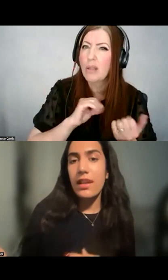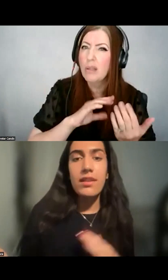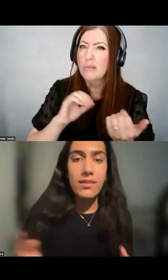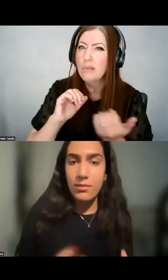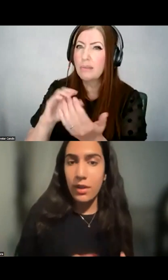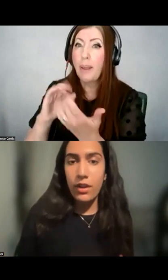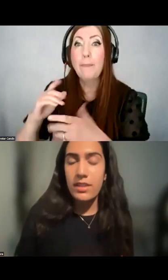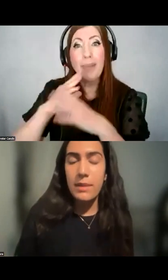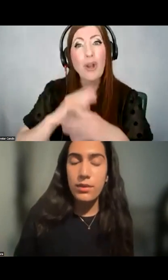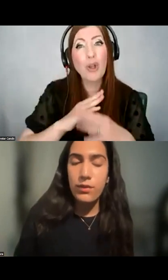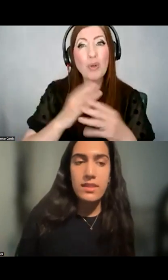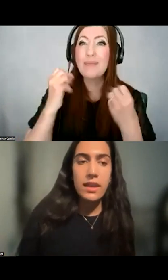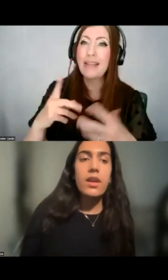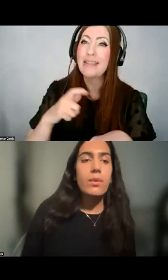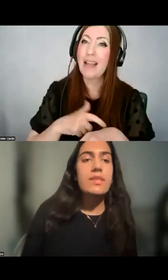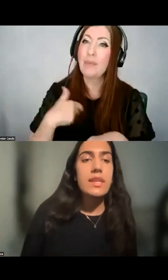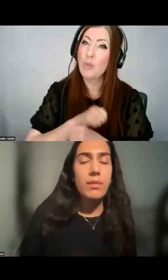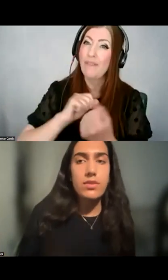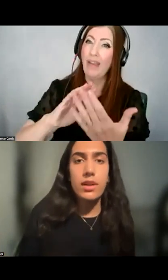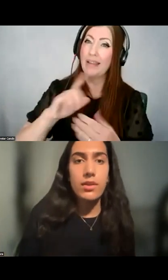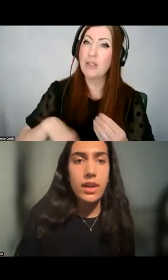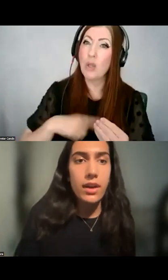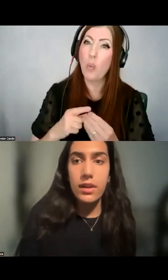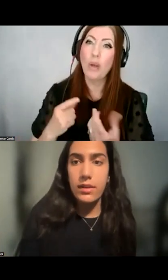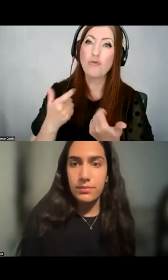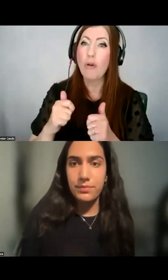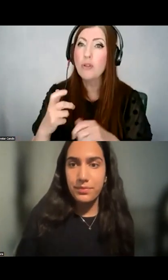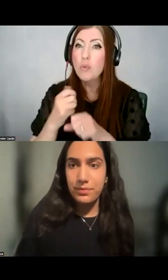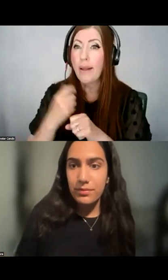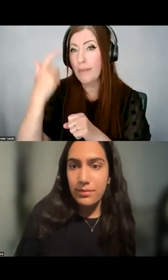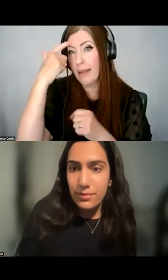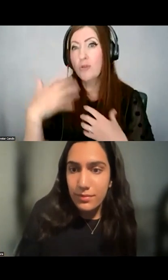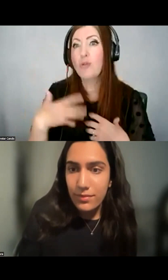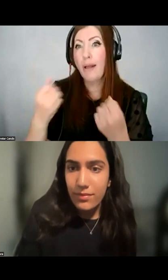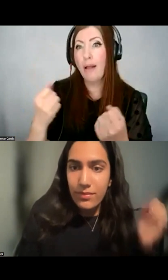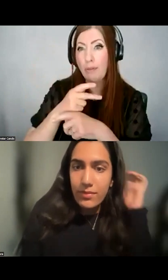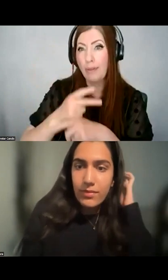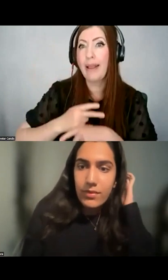barriers that a lot of the times we are facing when seeking mental health care.